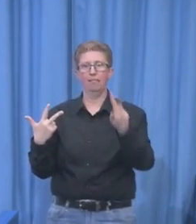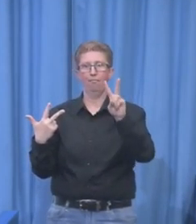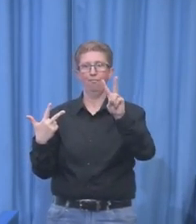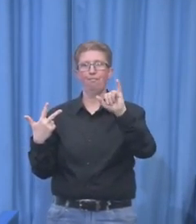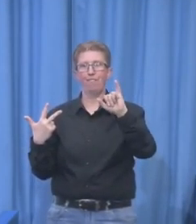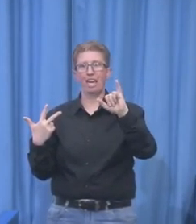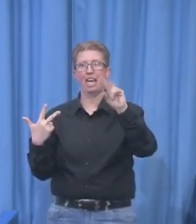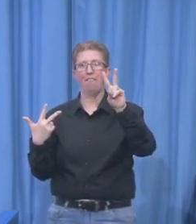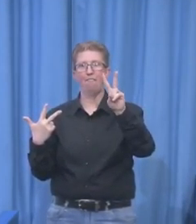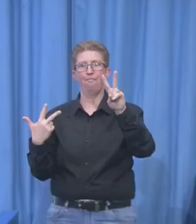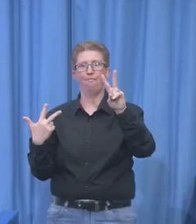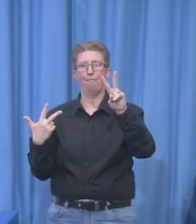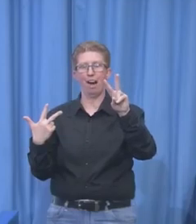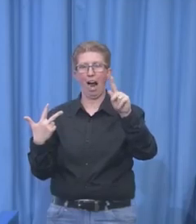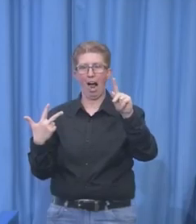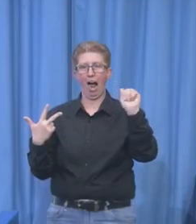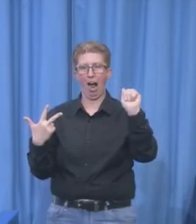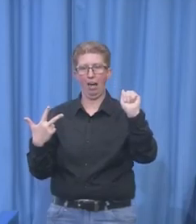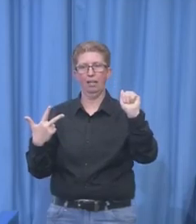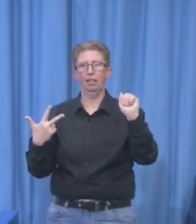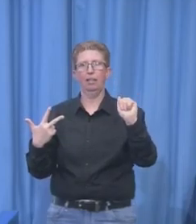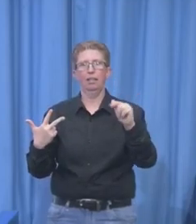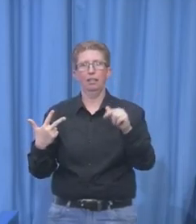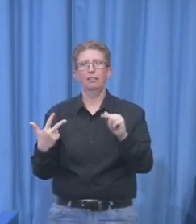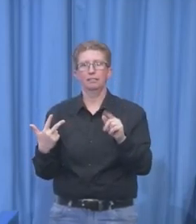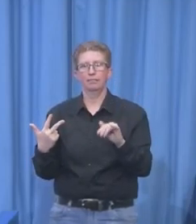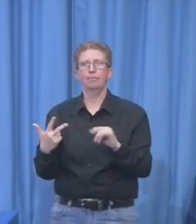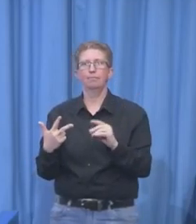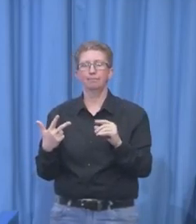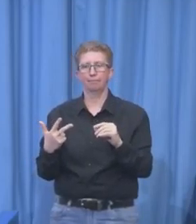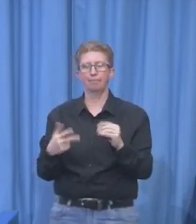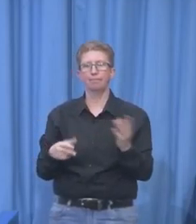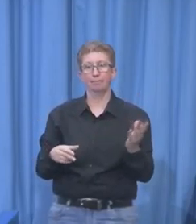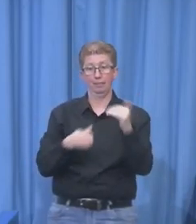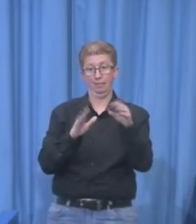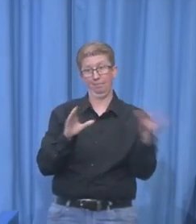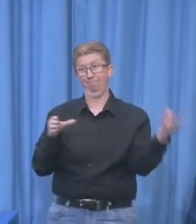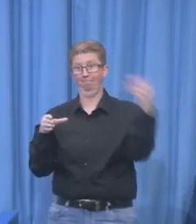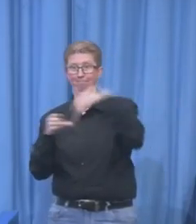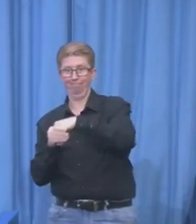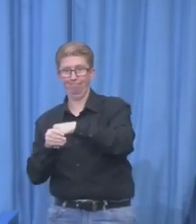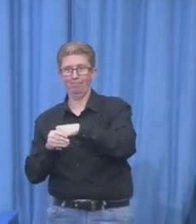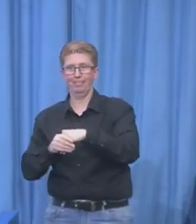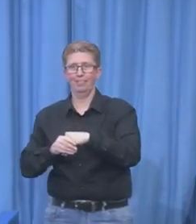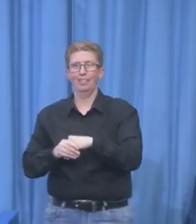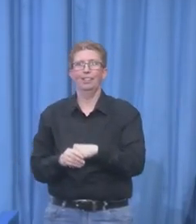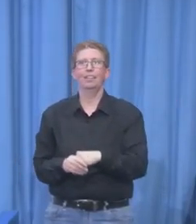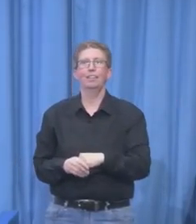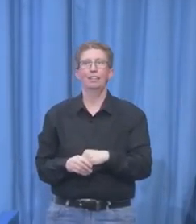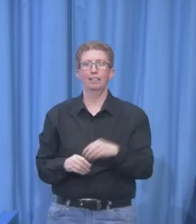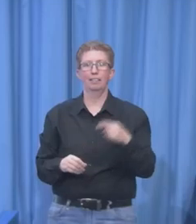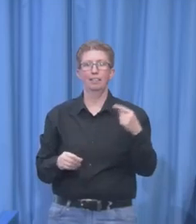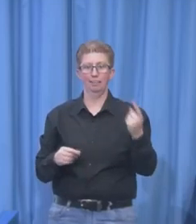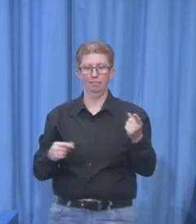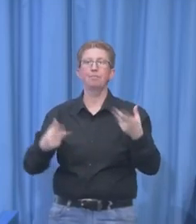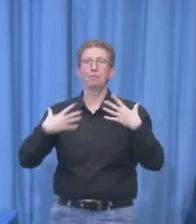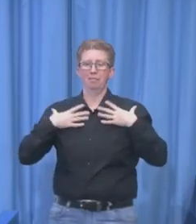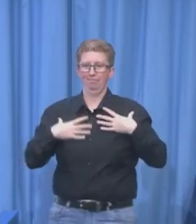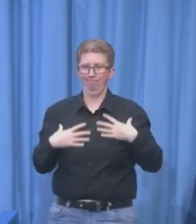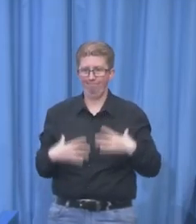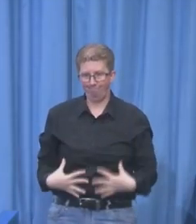his second degree, and he has a physical disability, and he finished very successfully the